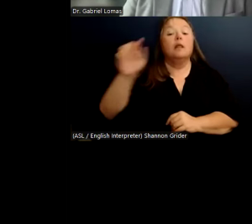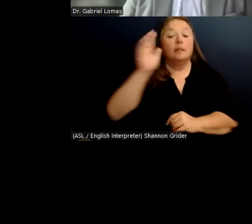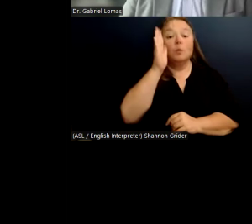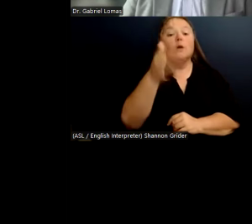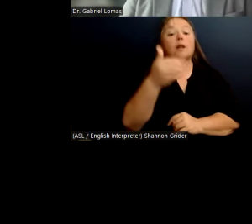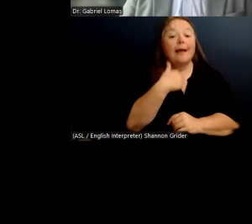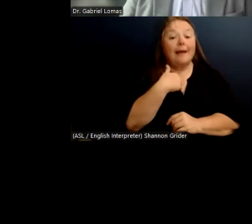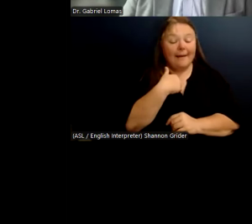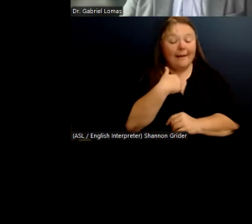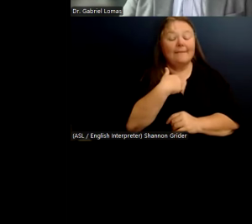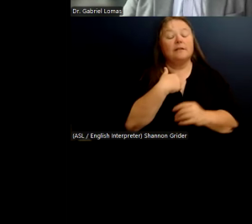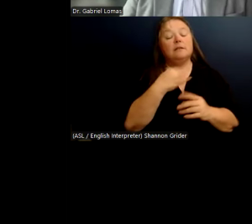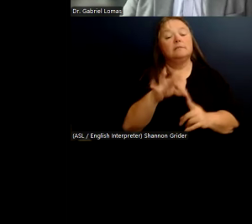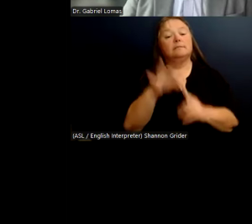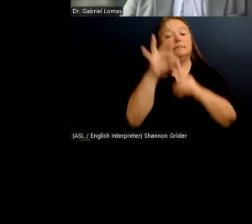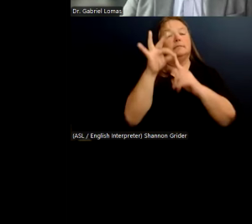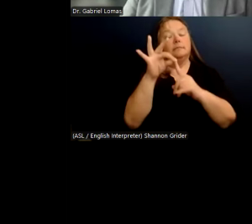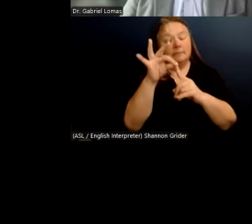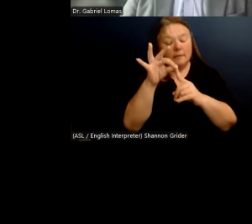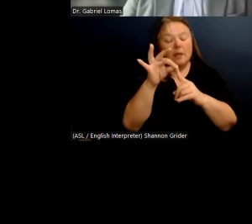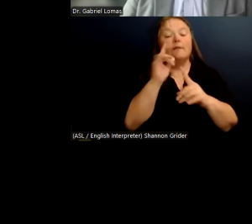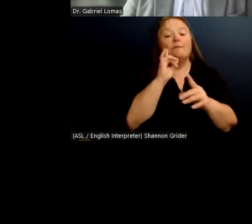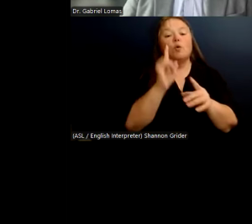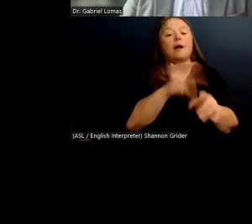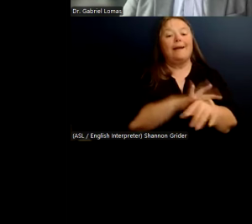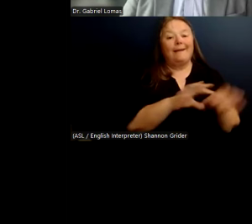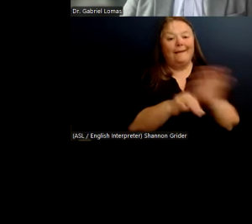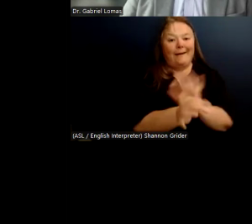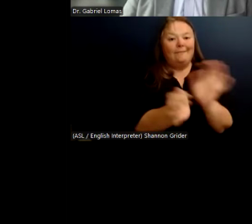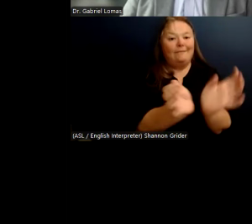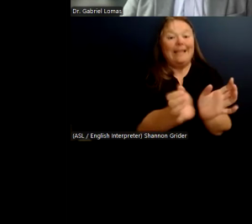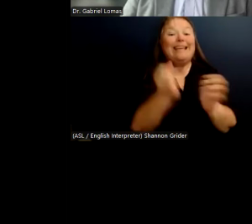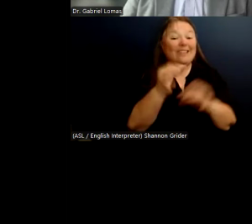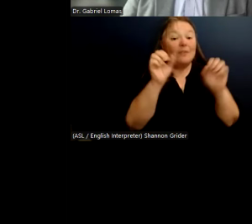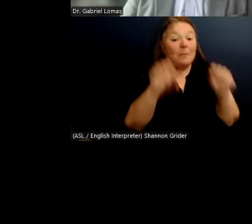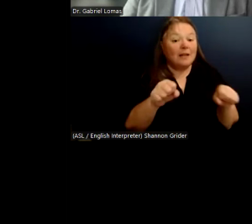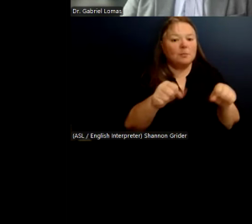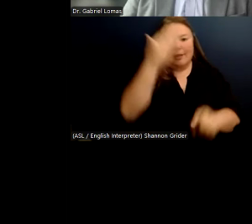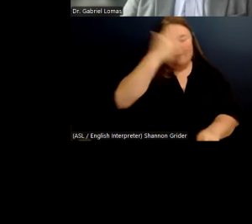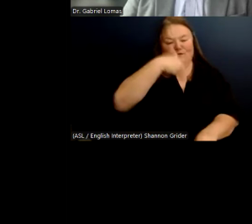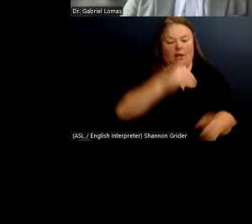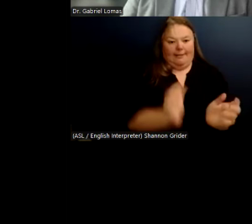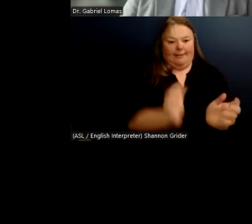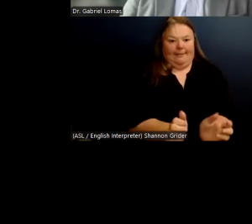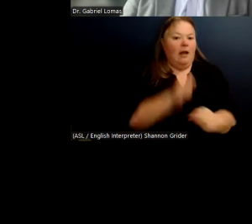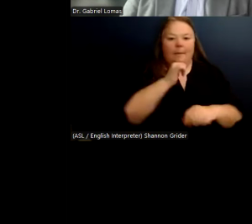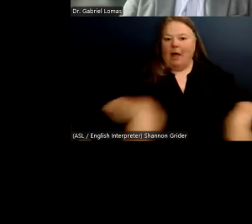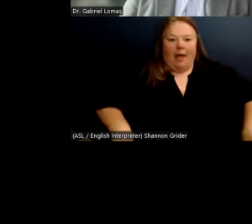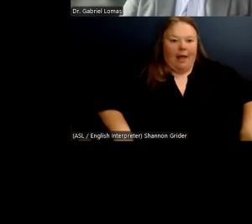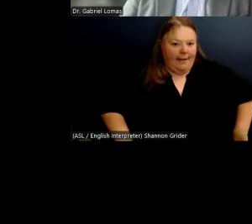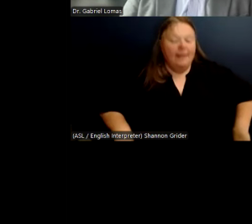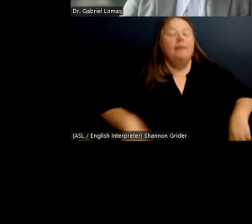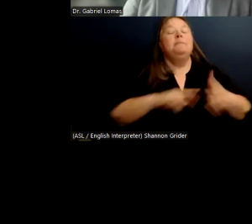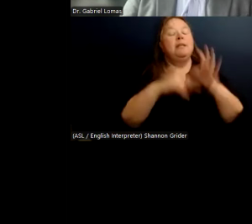have stipulations as to handcuffing when possible in the front of the body, so there is the ability to